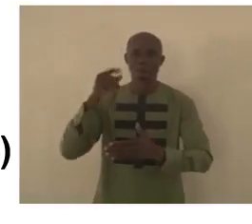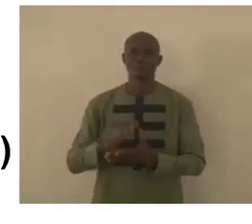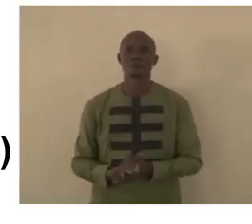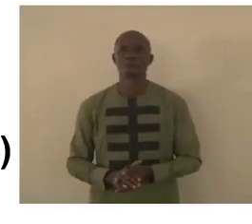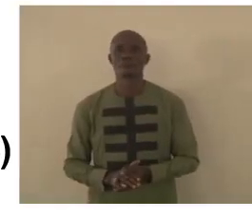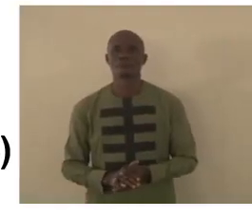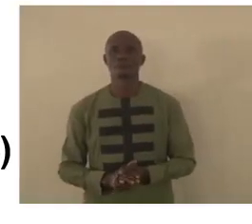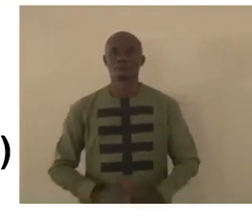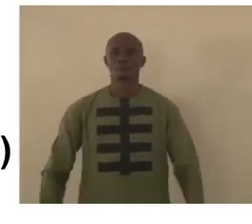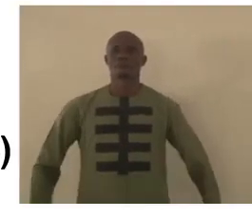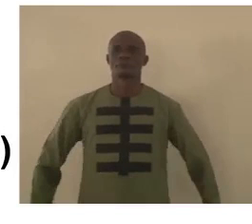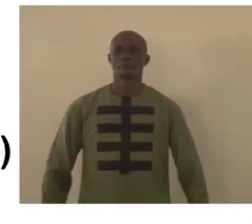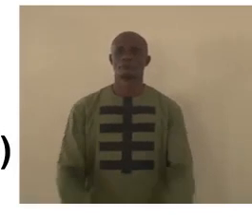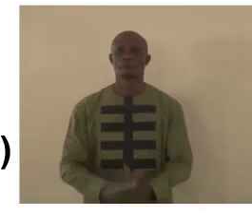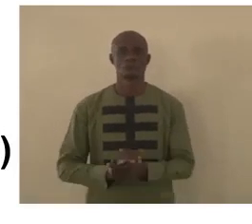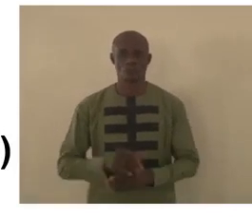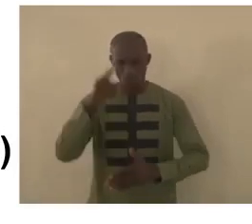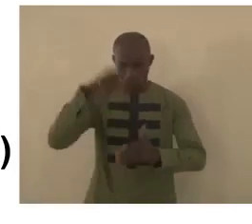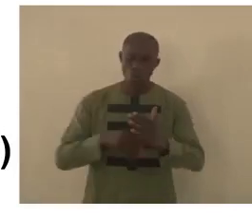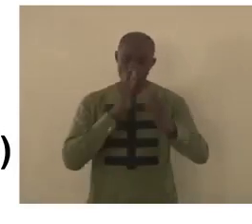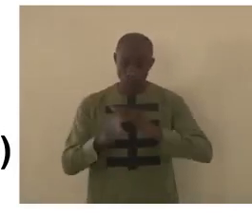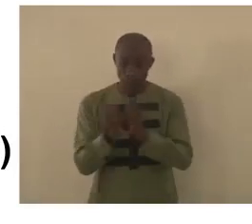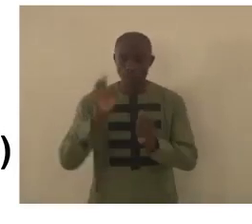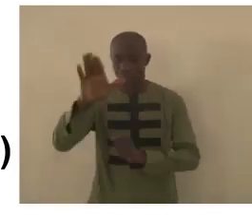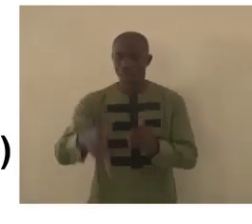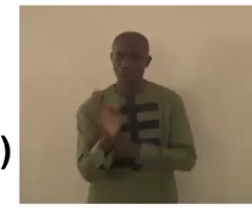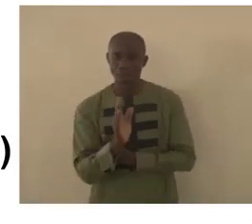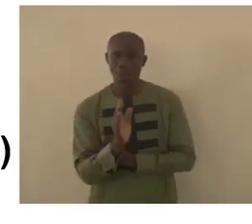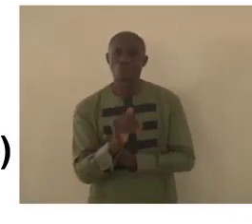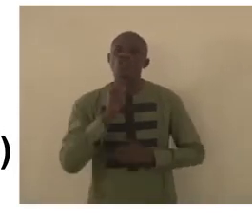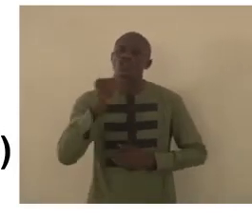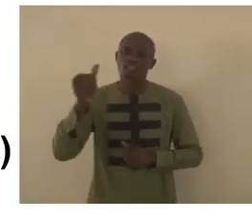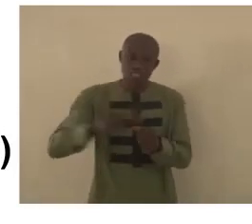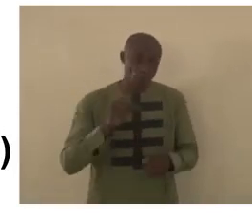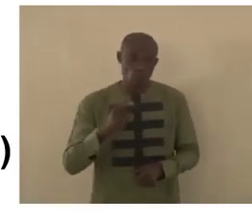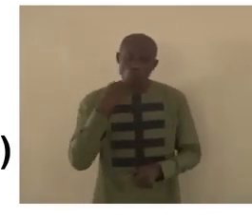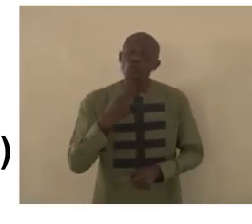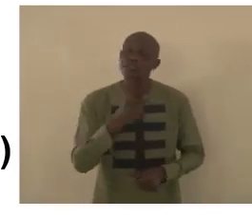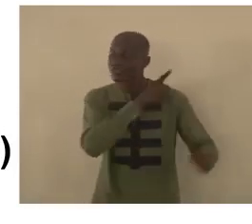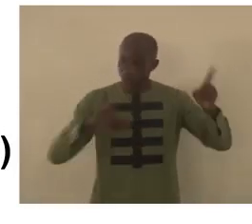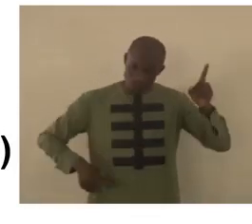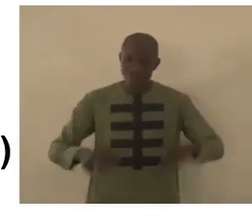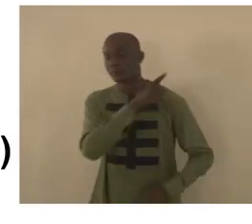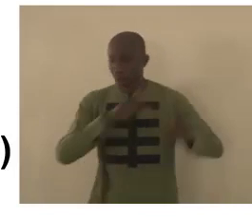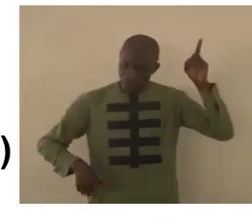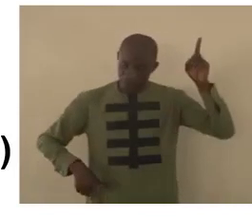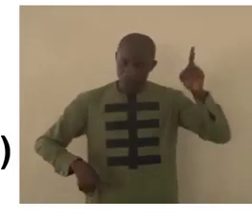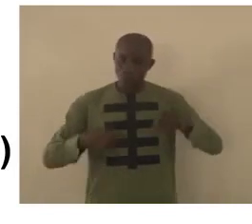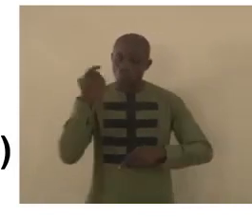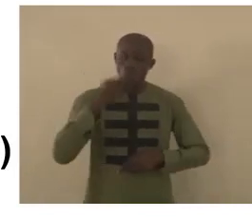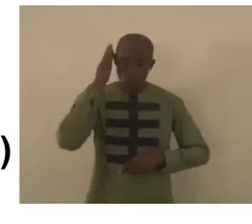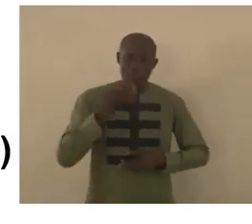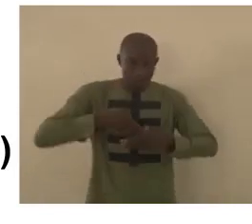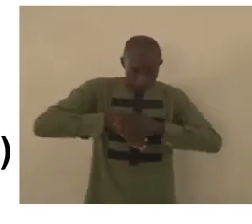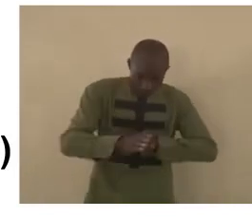Walk humbly with your God. That is Micah chapter 6, verse 8. Not everyone who says, Lord,